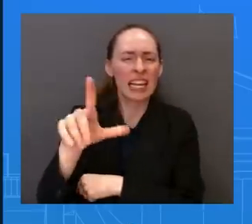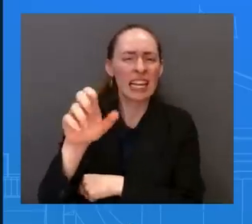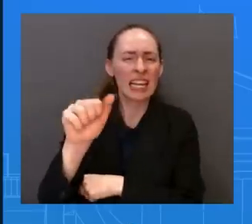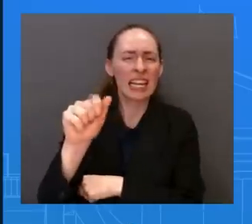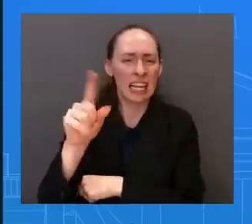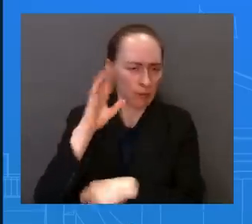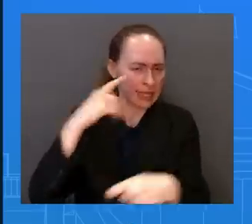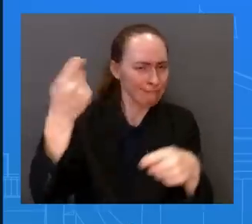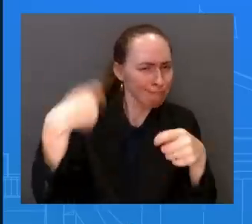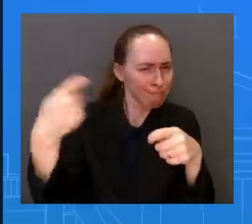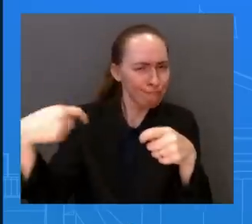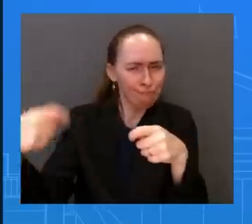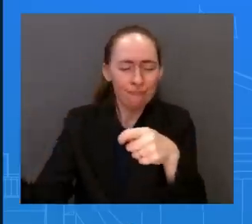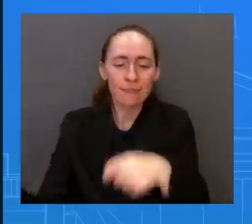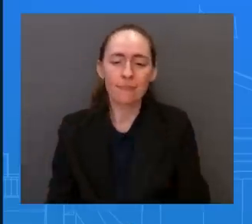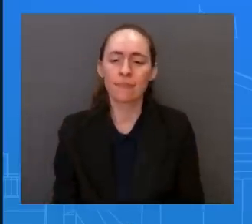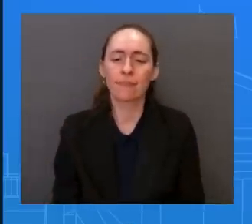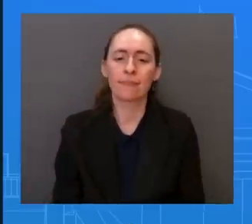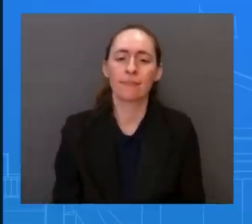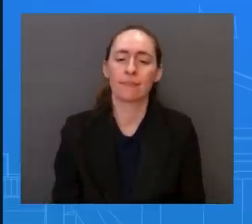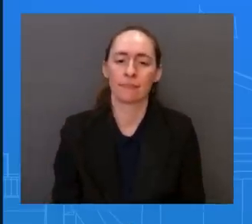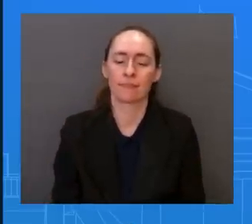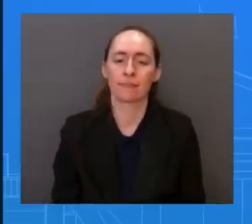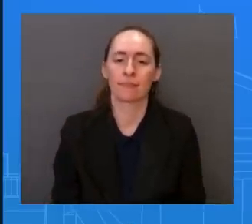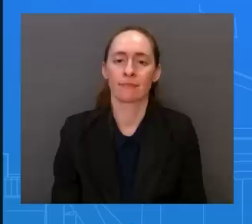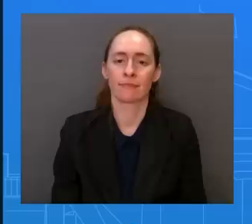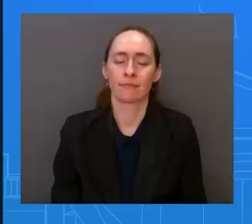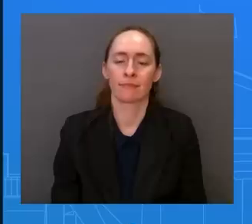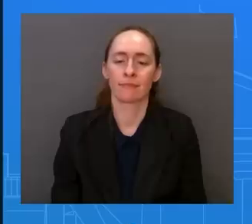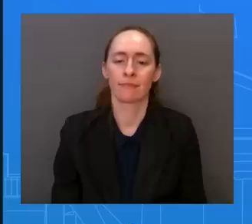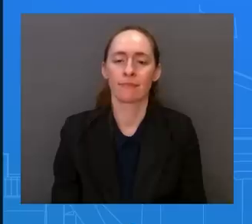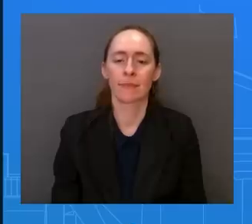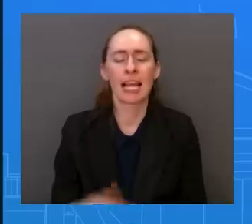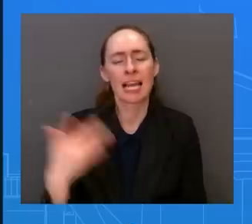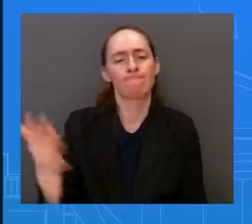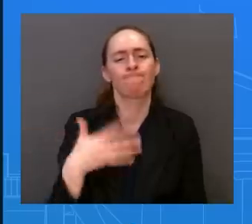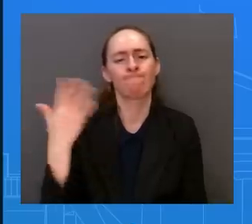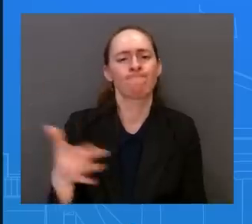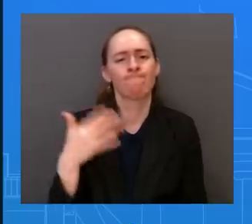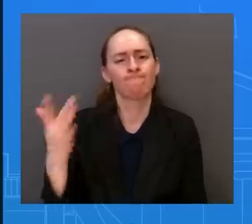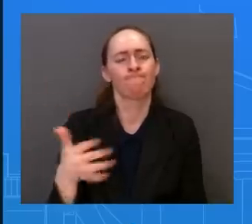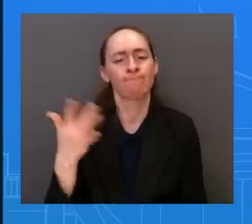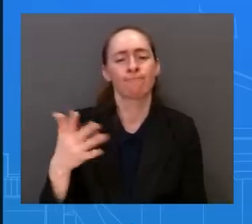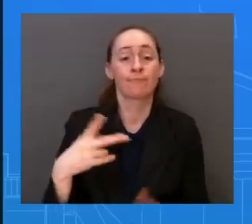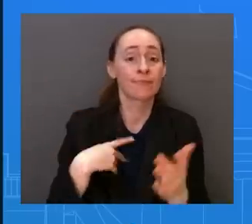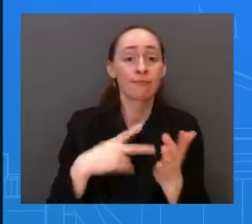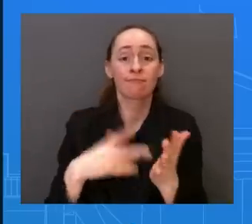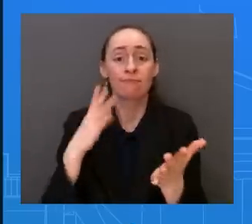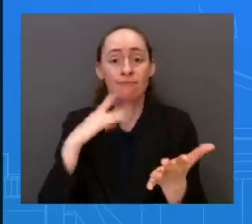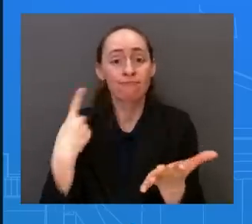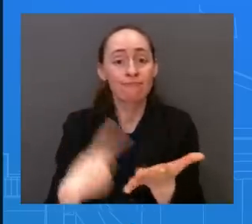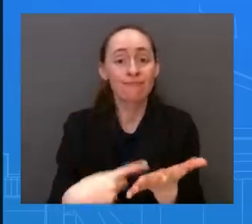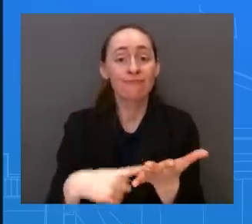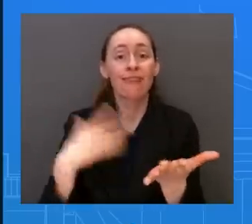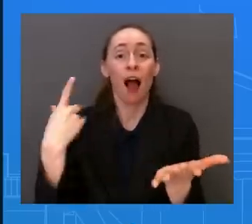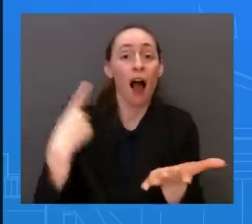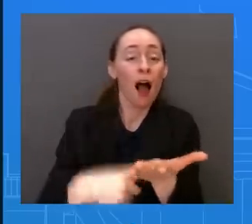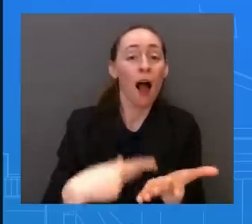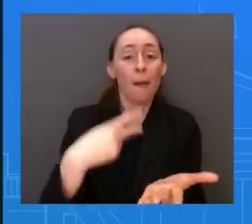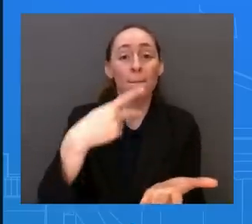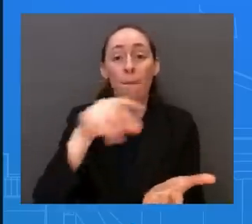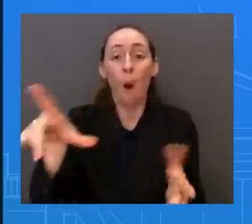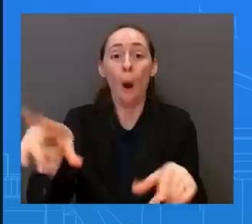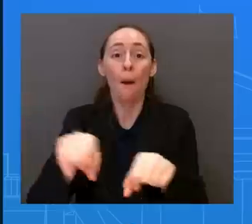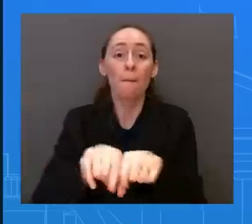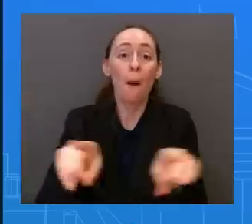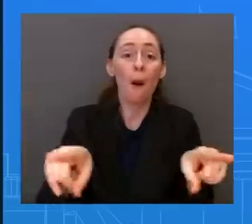the opportunity for people to feel, and we've been talking, about pulling this sense of pride in the United States, that we can